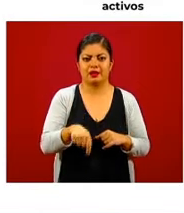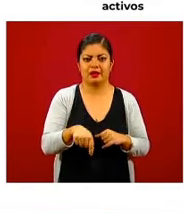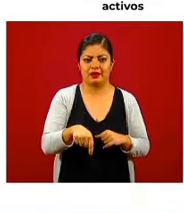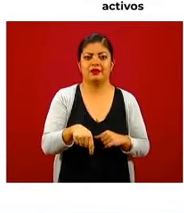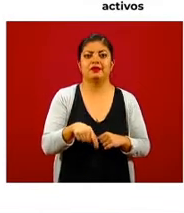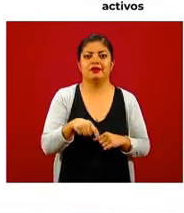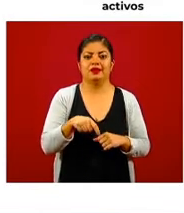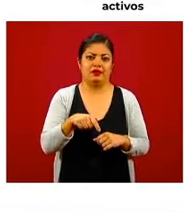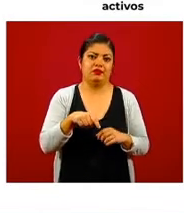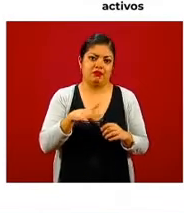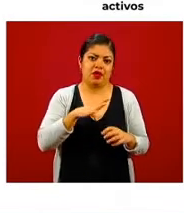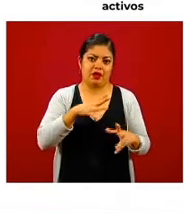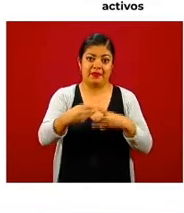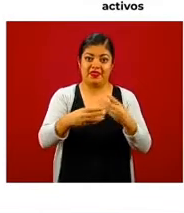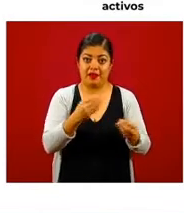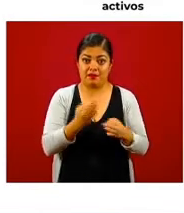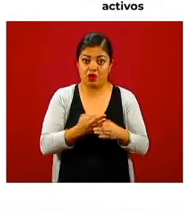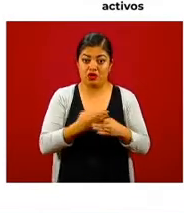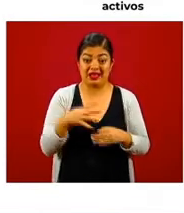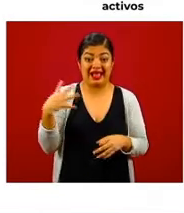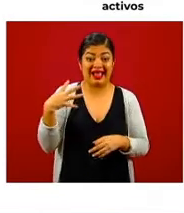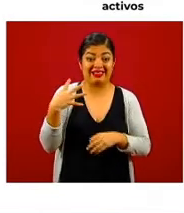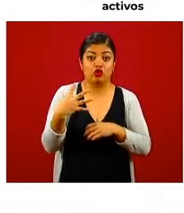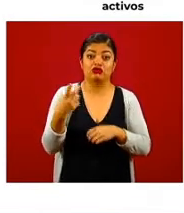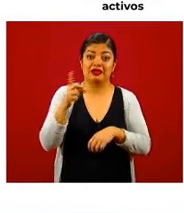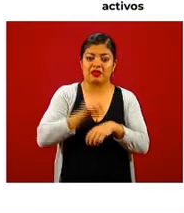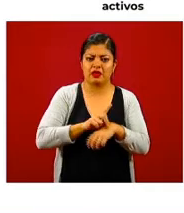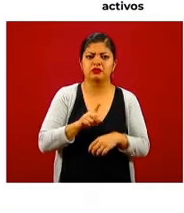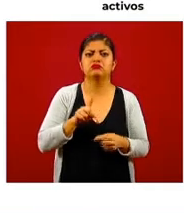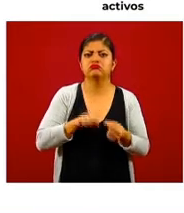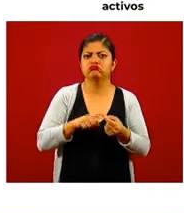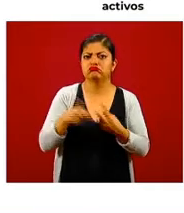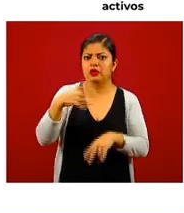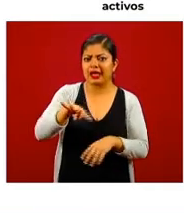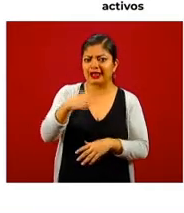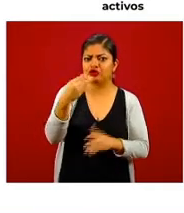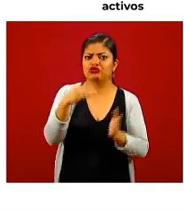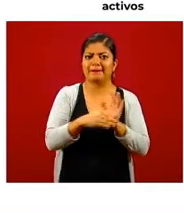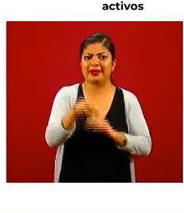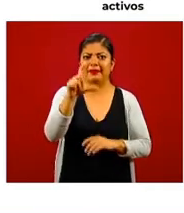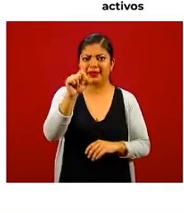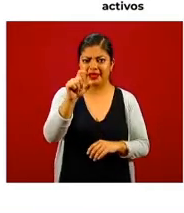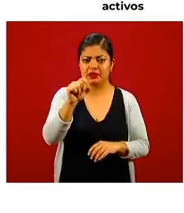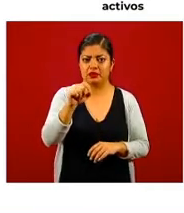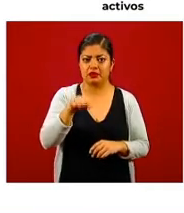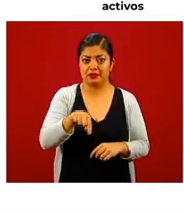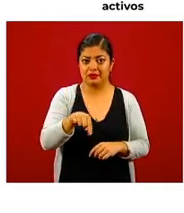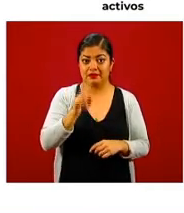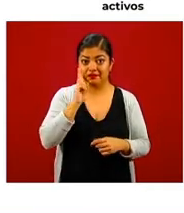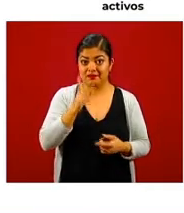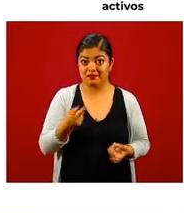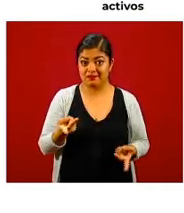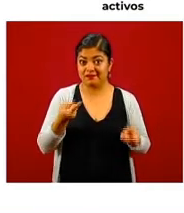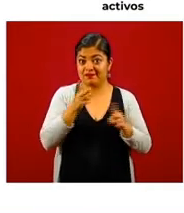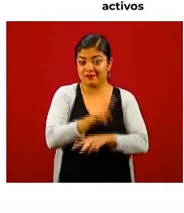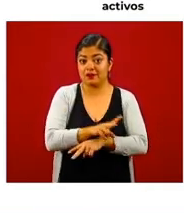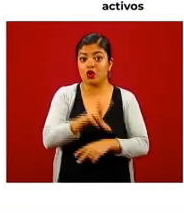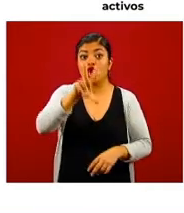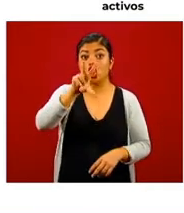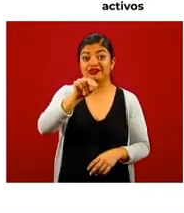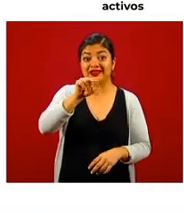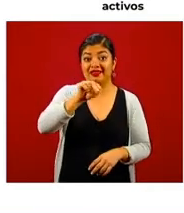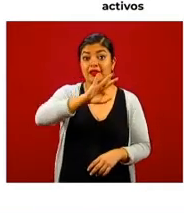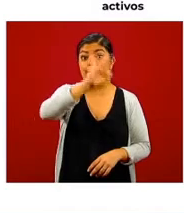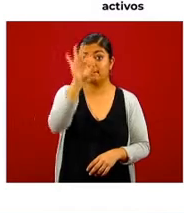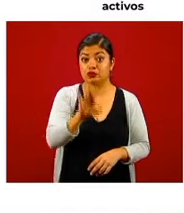rates. This map shows us the active pandemic for the cases over the last 14 days that have been